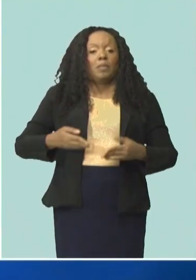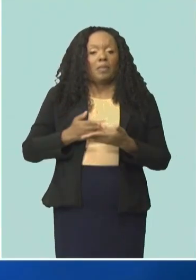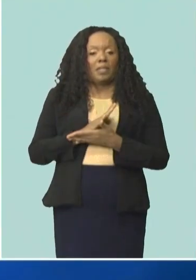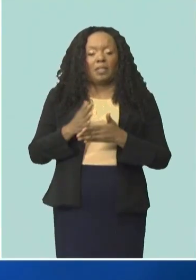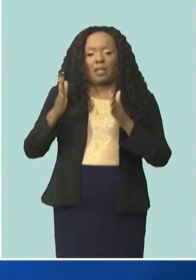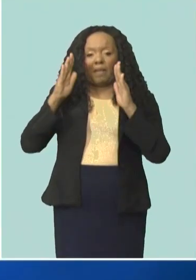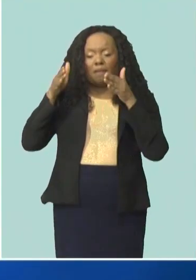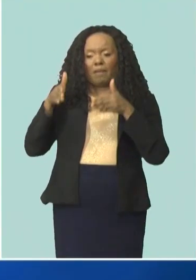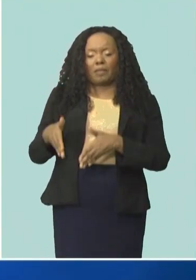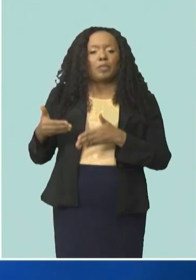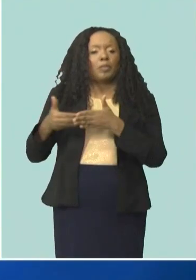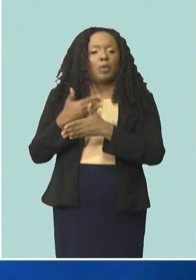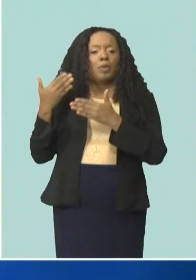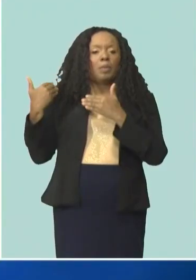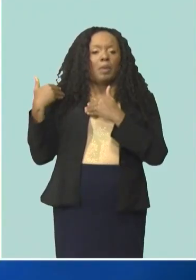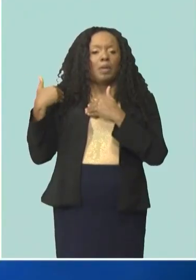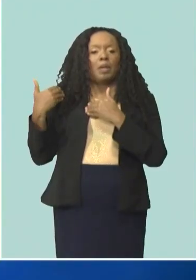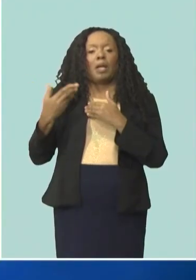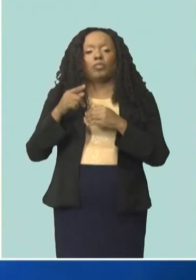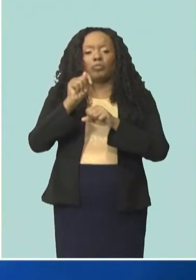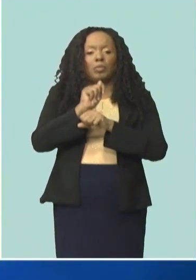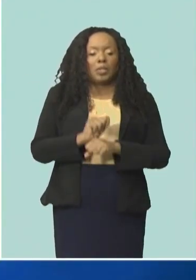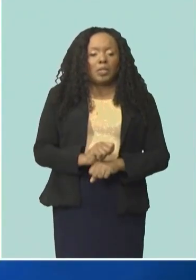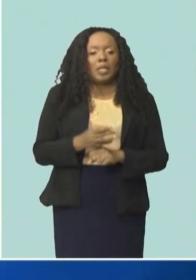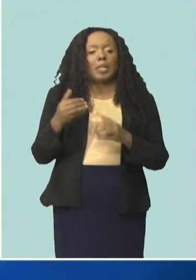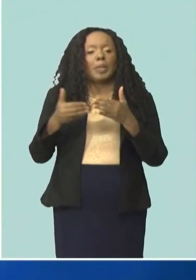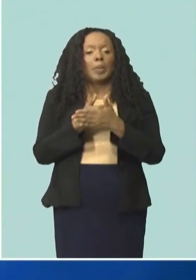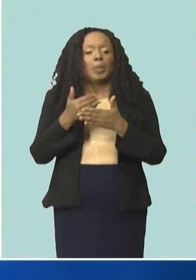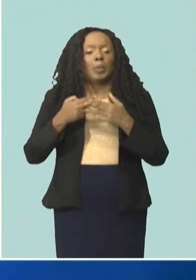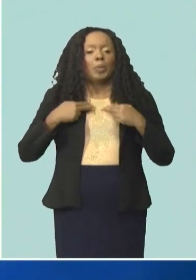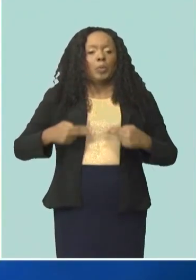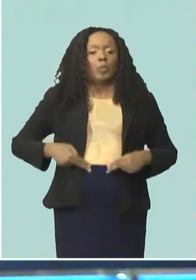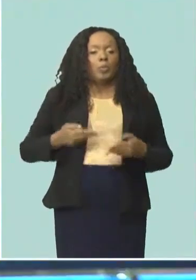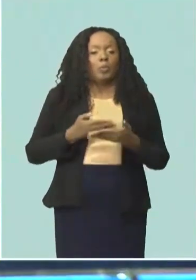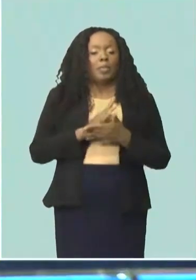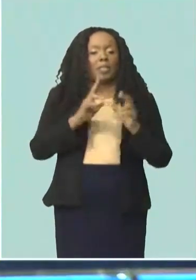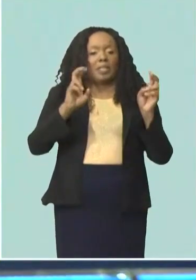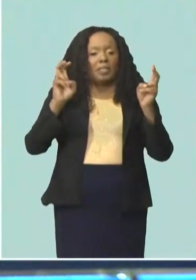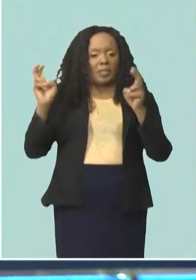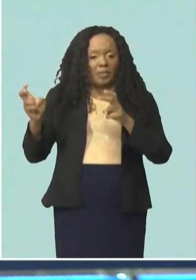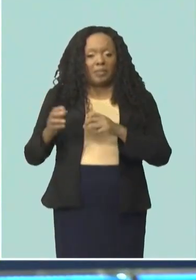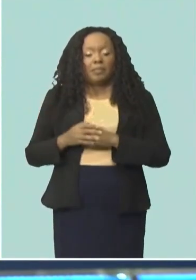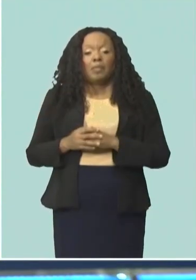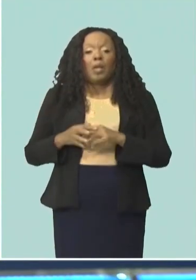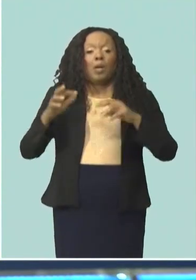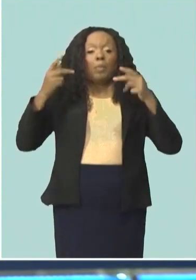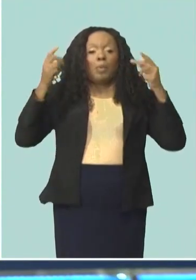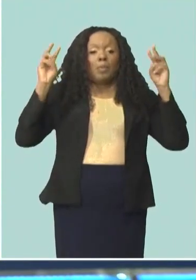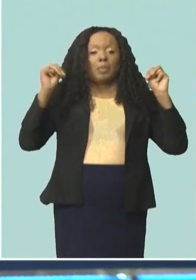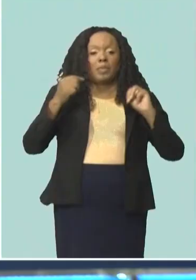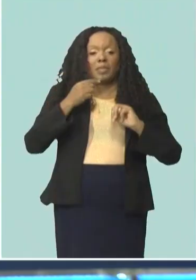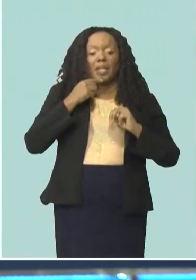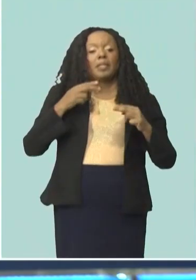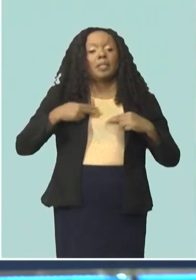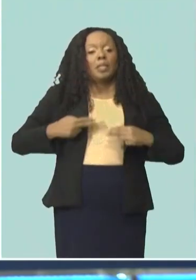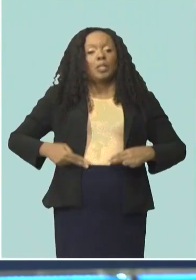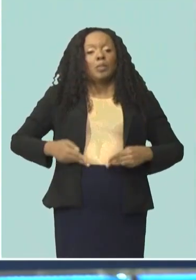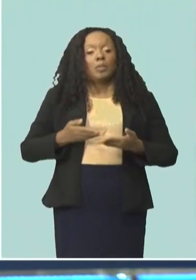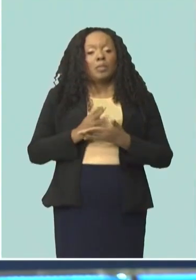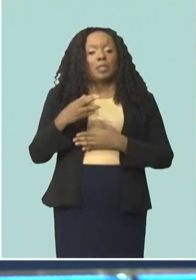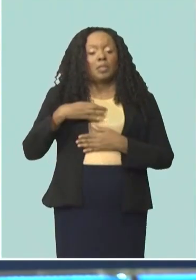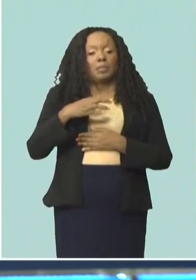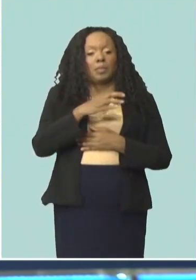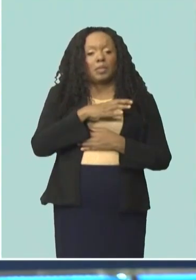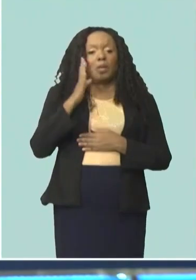of the new office within the context of traditional and emerging human rights issues. Prime Minister Motley stressed the Human Rights Commission